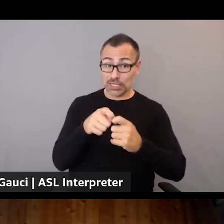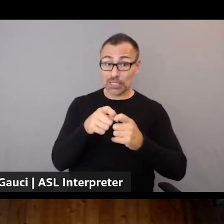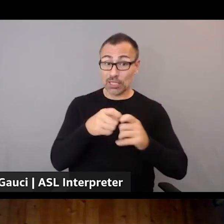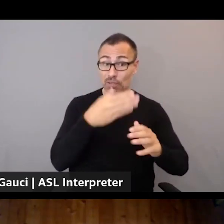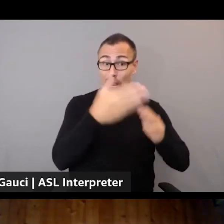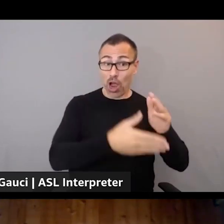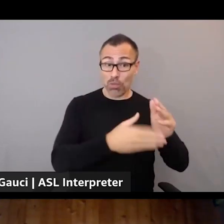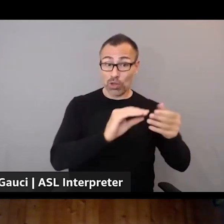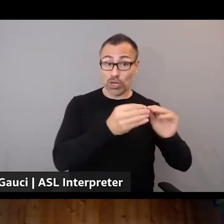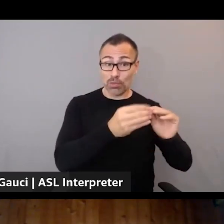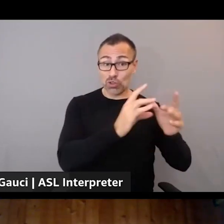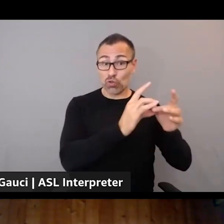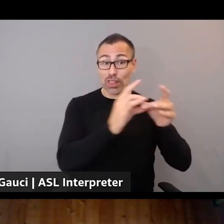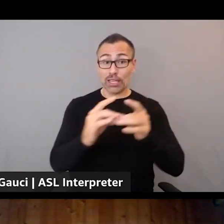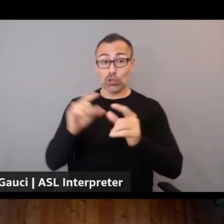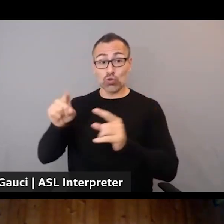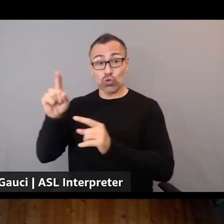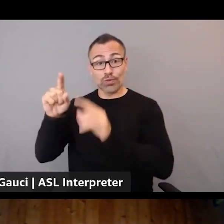based on the text that you input.